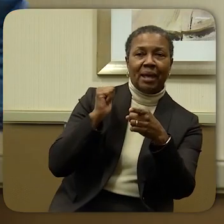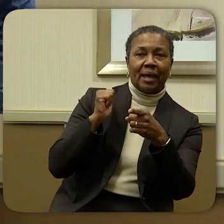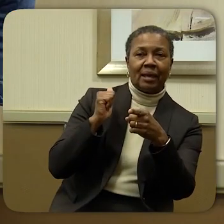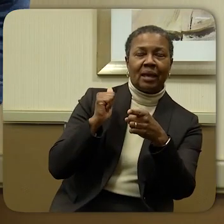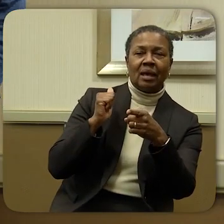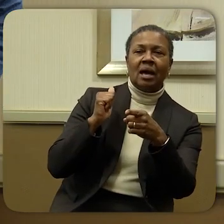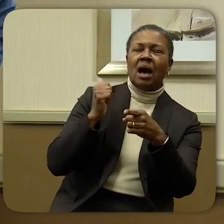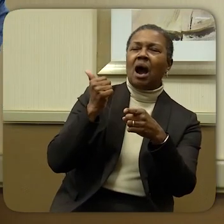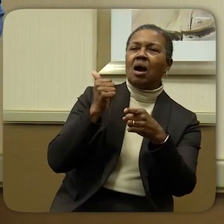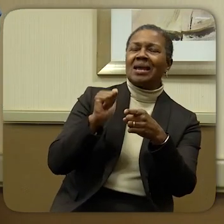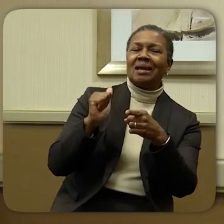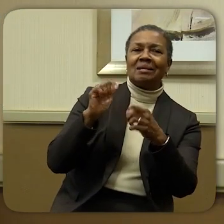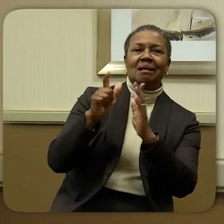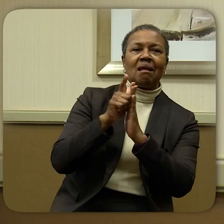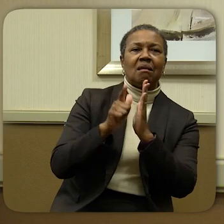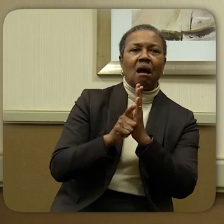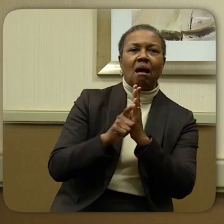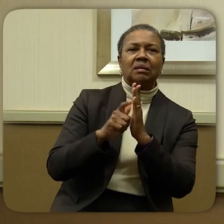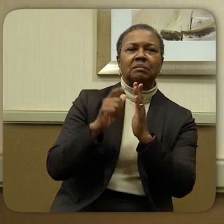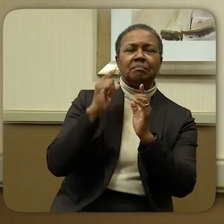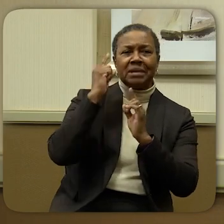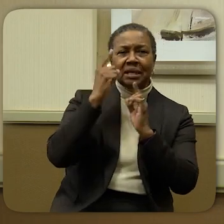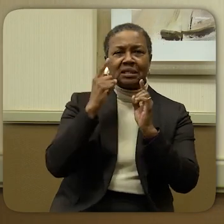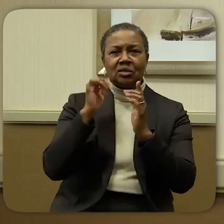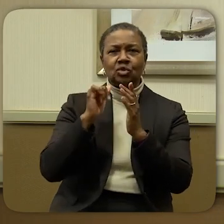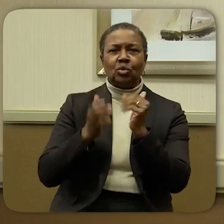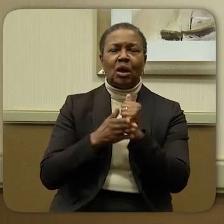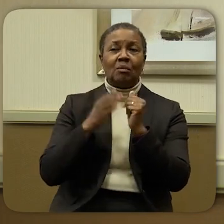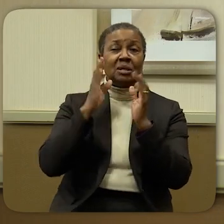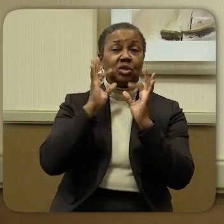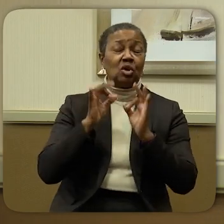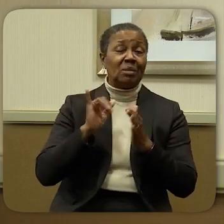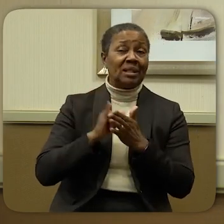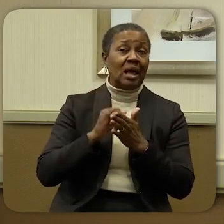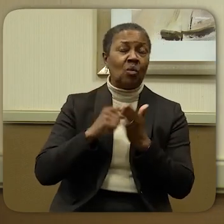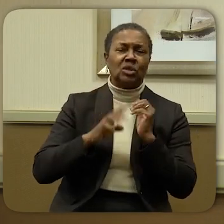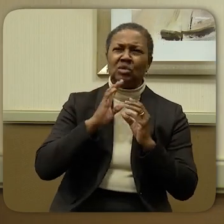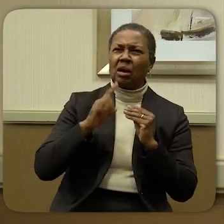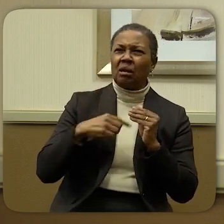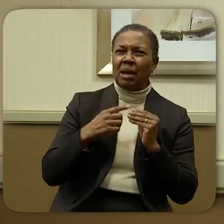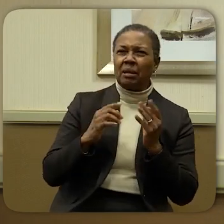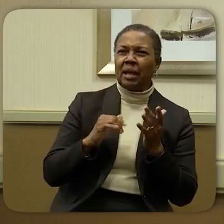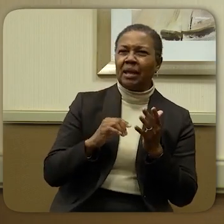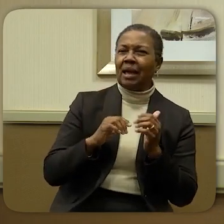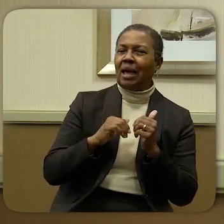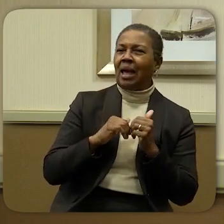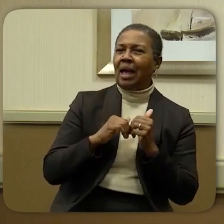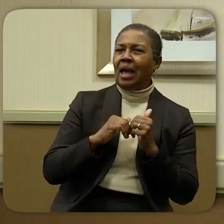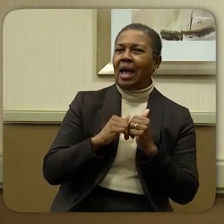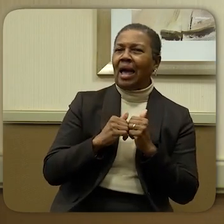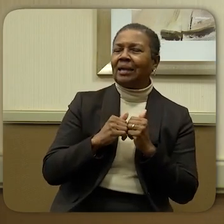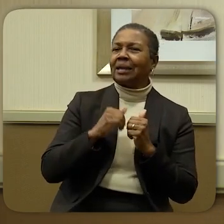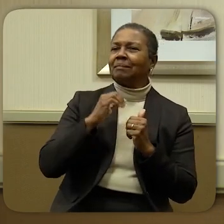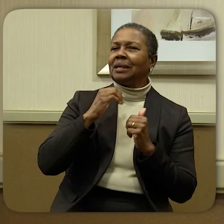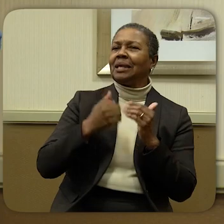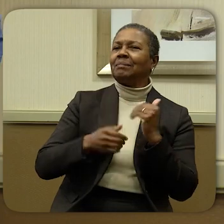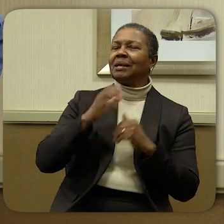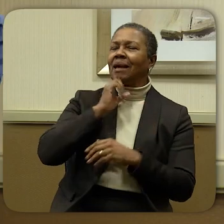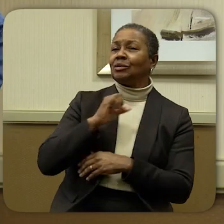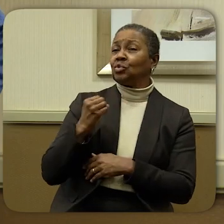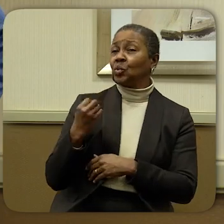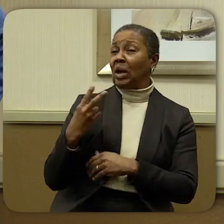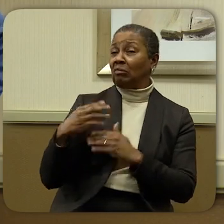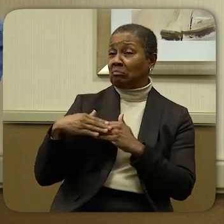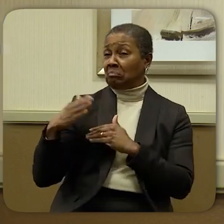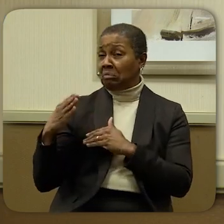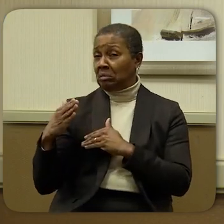works to determine some of this? Or like the initial, what you were talking about, like how about 12-year-olds and those kind